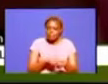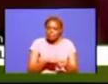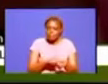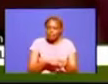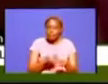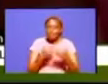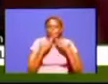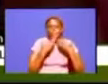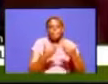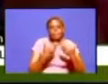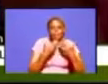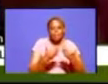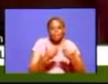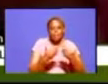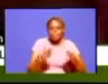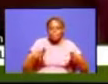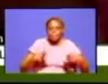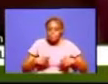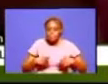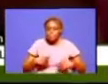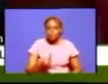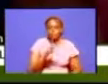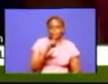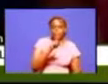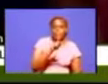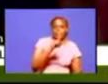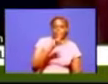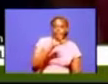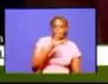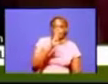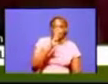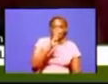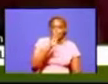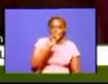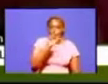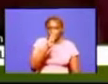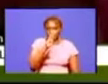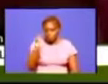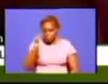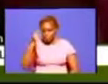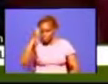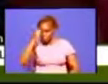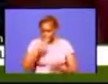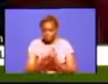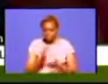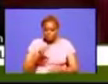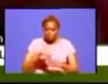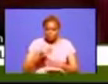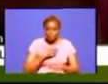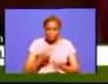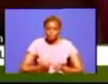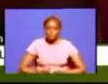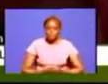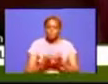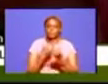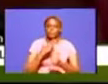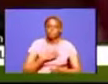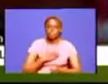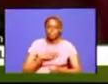thank the great people of Kiambaa, you know, for believing in me and for supporting me